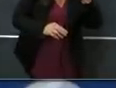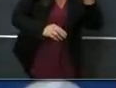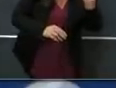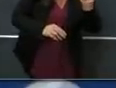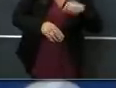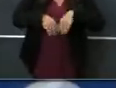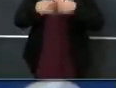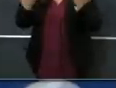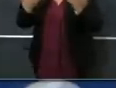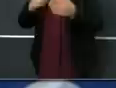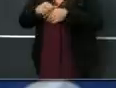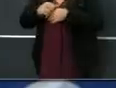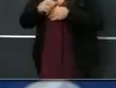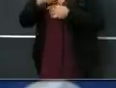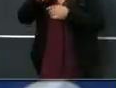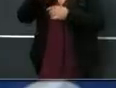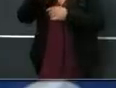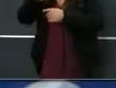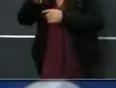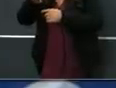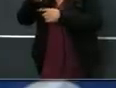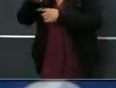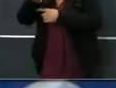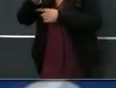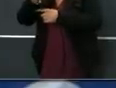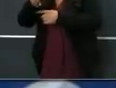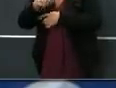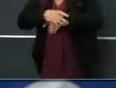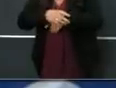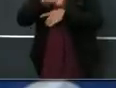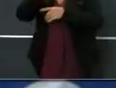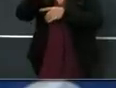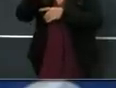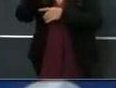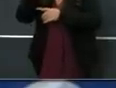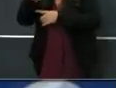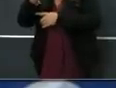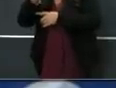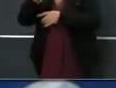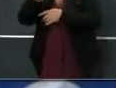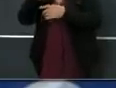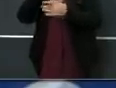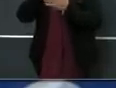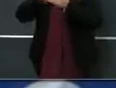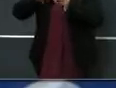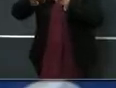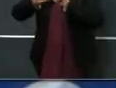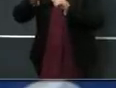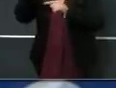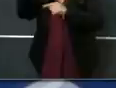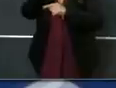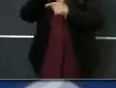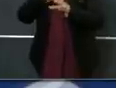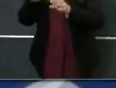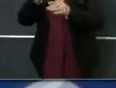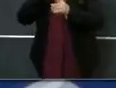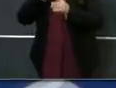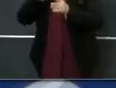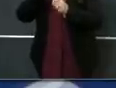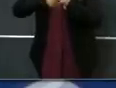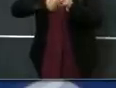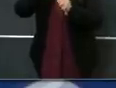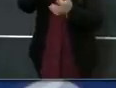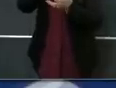part of Microsoft's contribution, Lenovo that wasn't mentioned, Chromebooks. So each and every one of